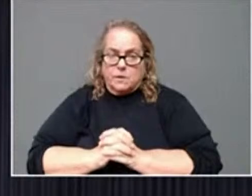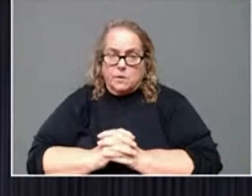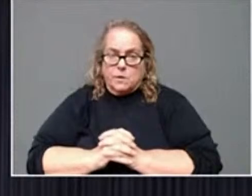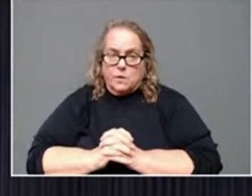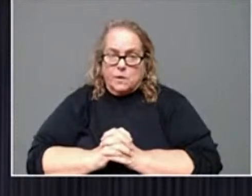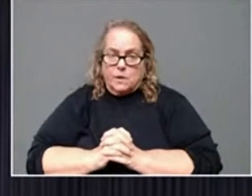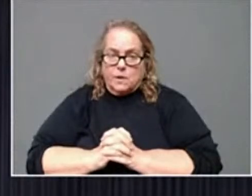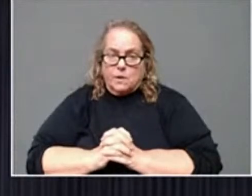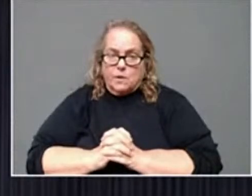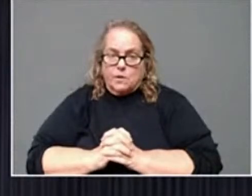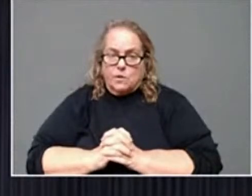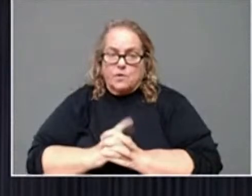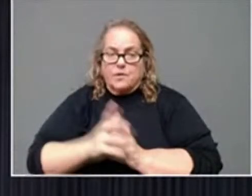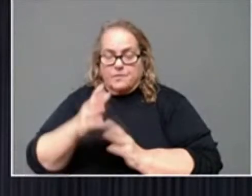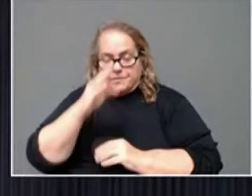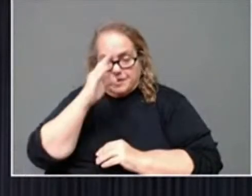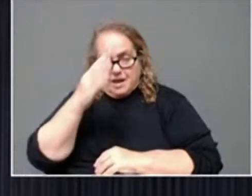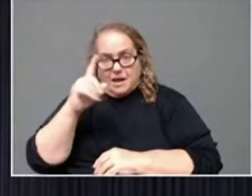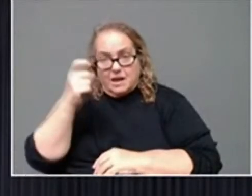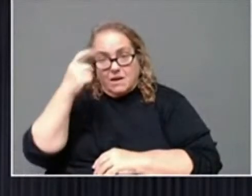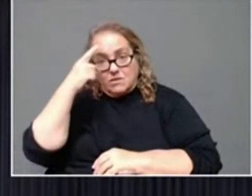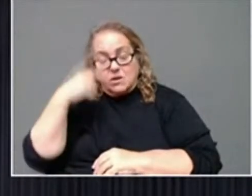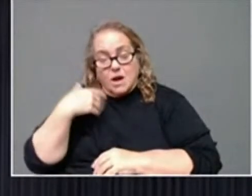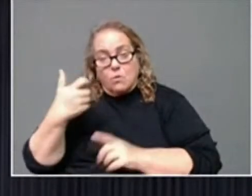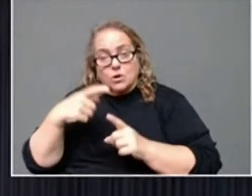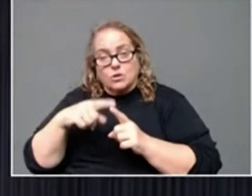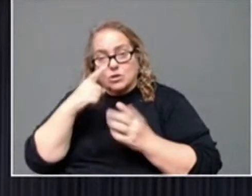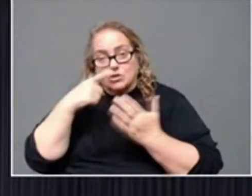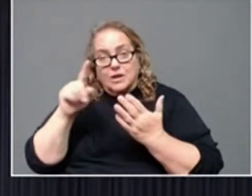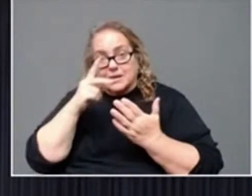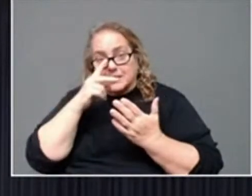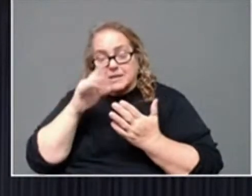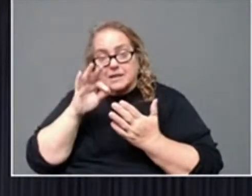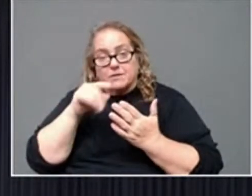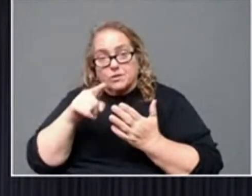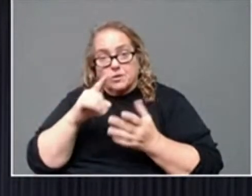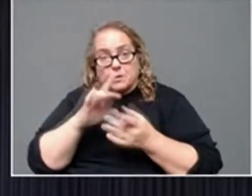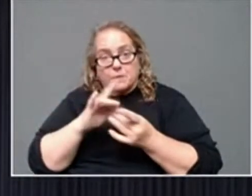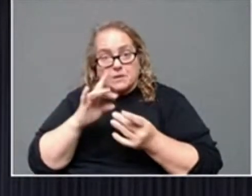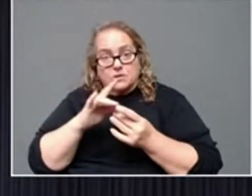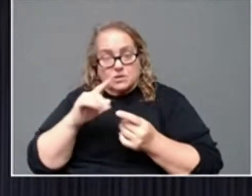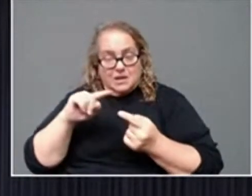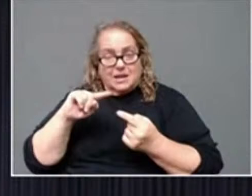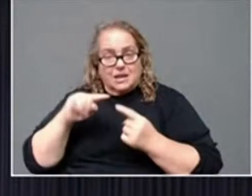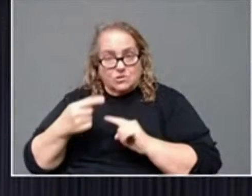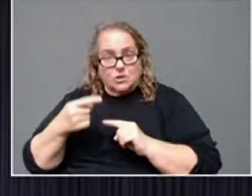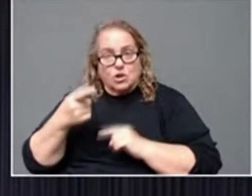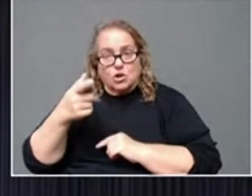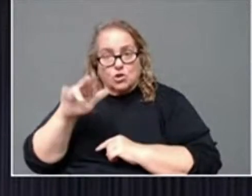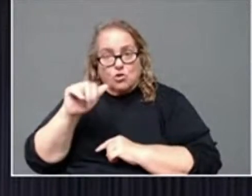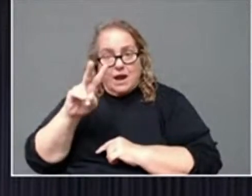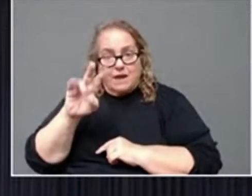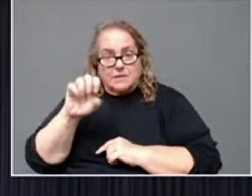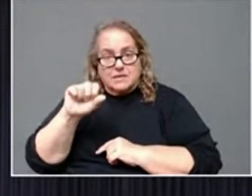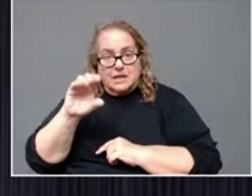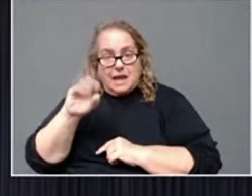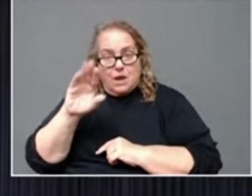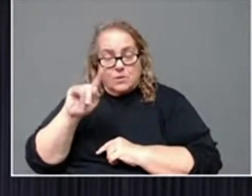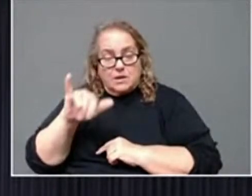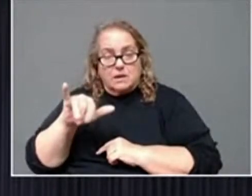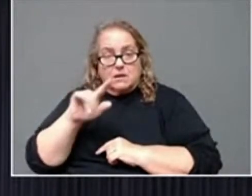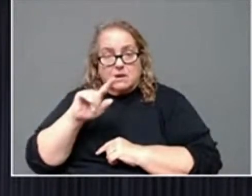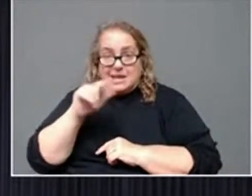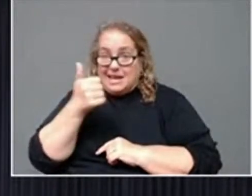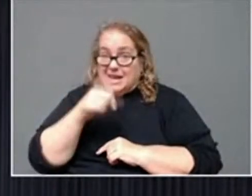Hi, Governor. I wanted to check and see, you mentioned the injuries in Graves County. Are you all, is anyone